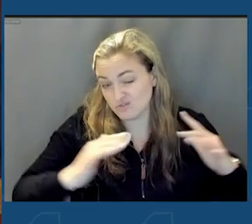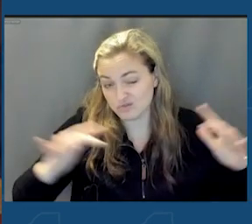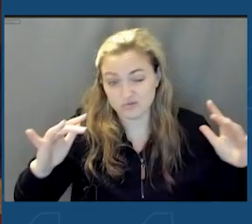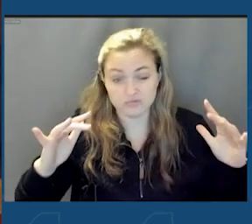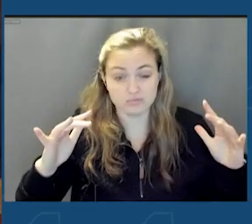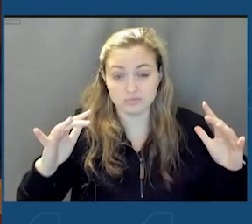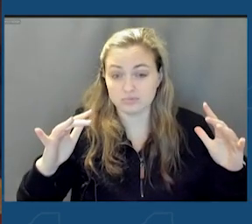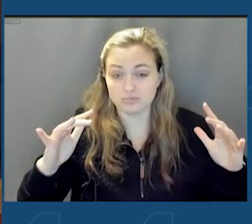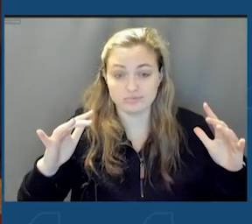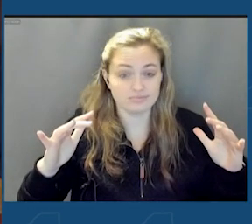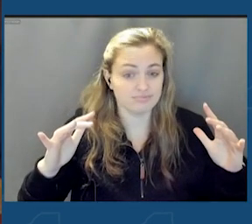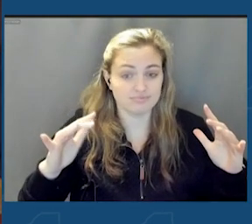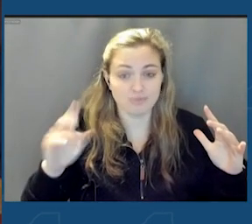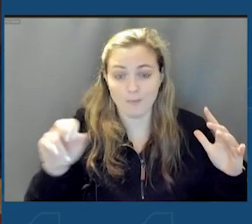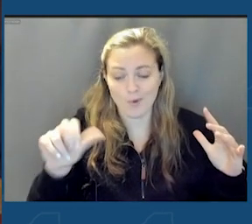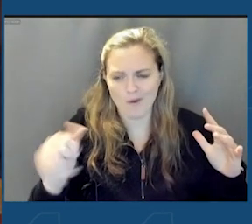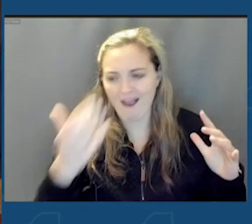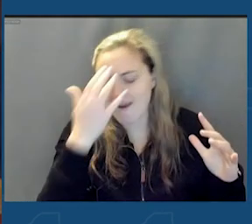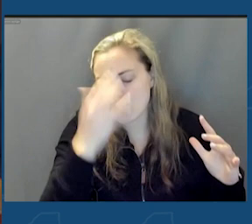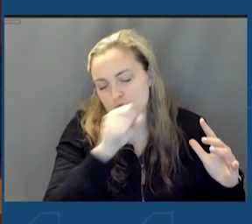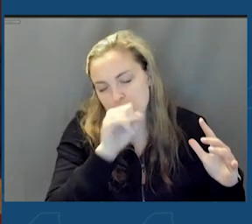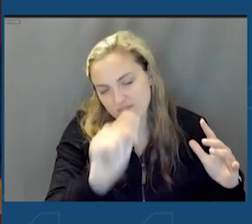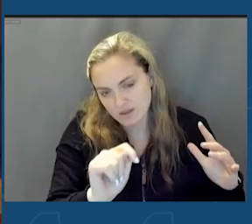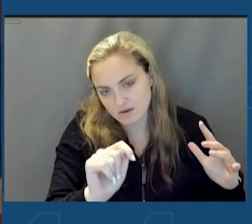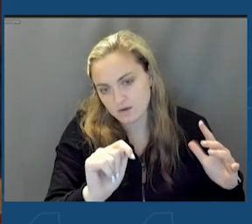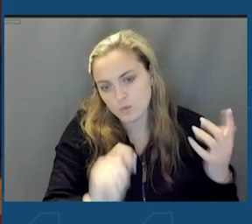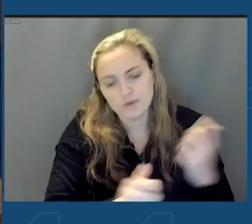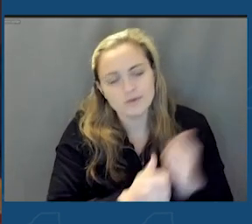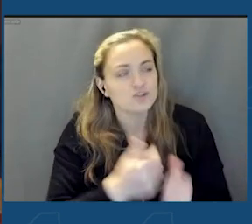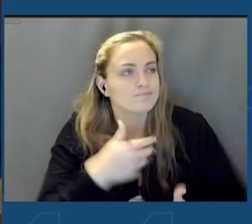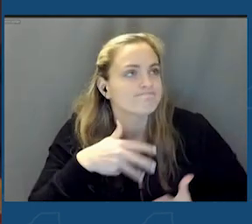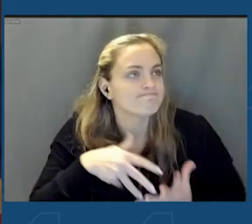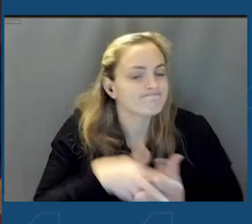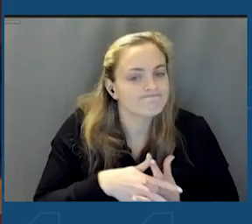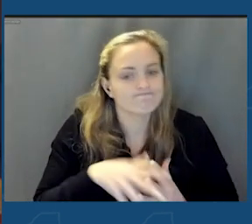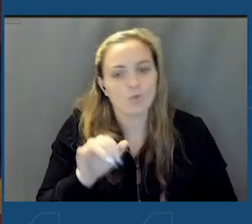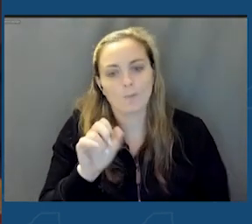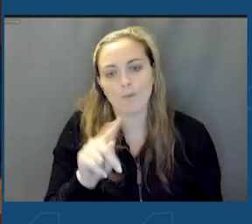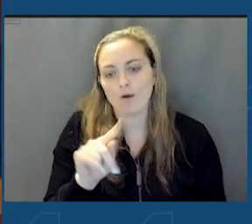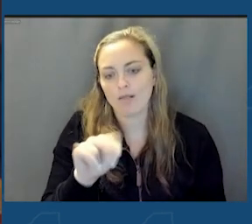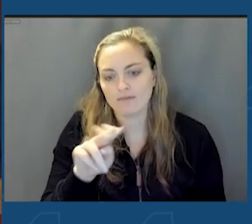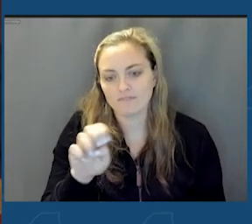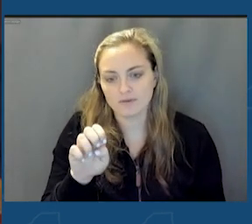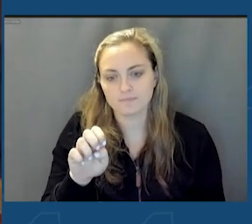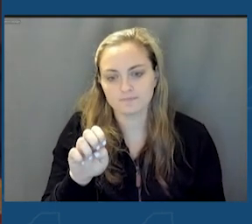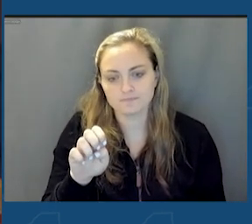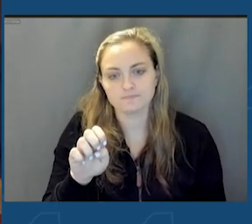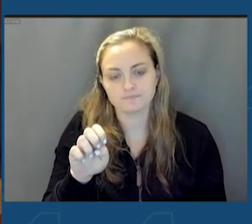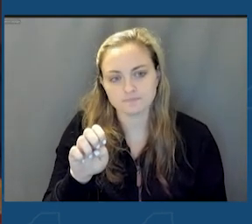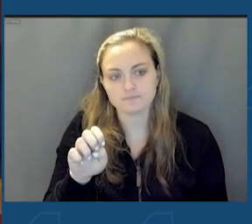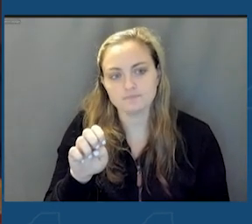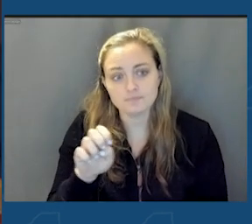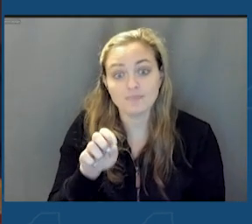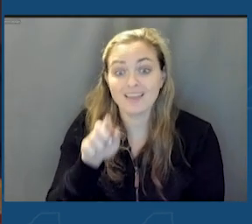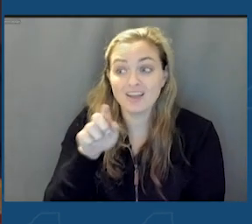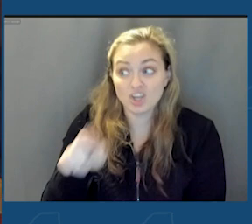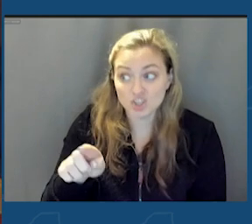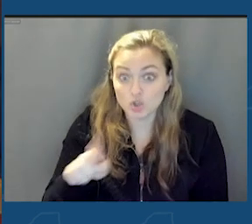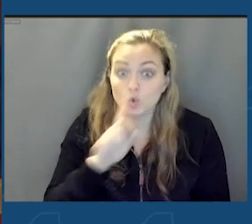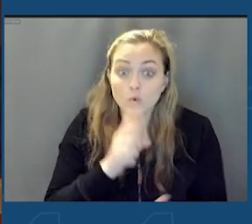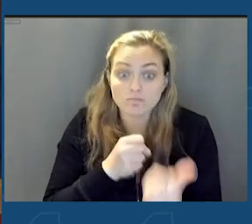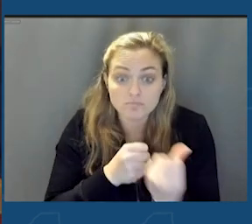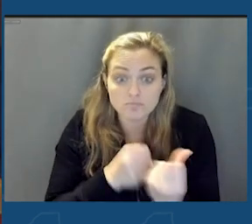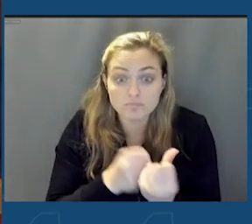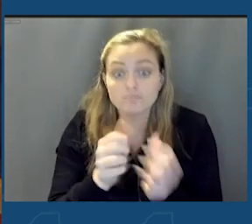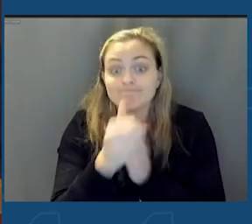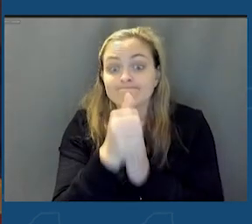borough, and I know you love it with every fiber in your being, Mark Levine. And when you have a project like this that you spearheaded and championed